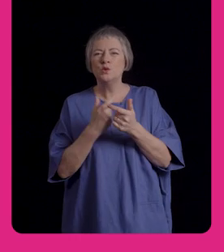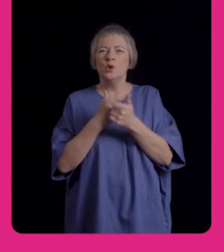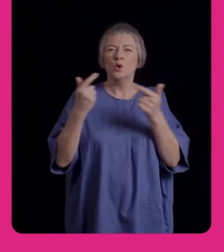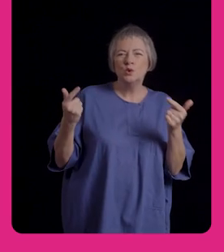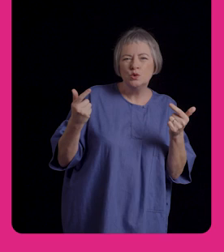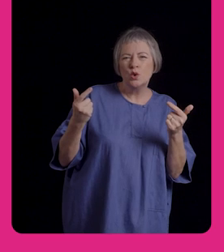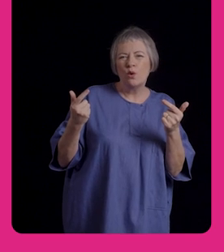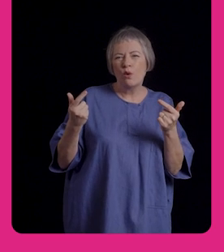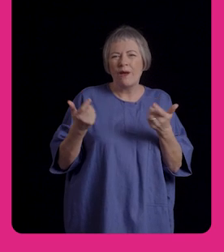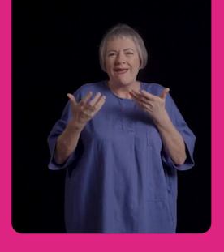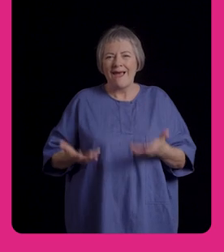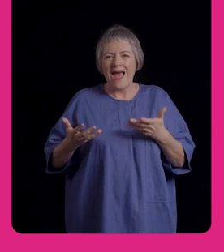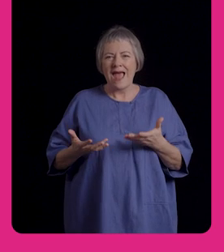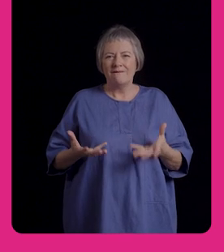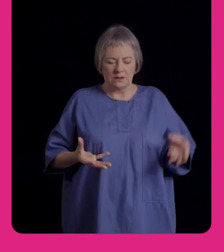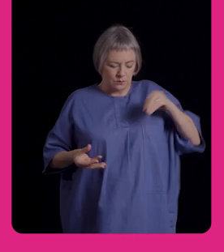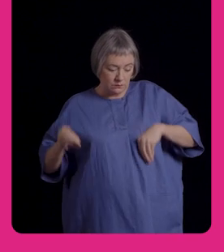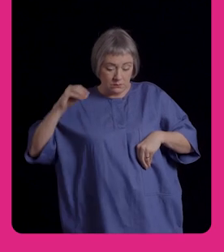too cumbersome to carry.